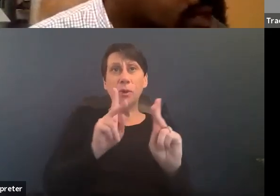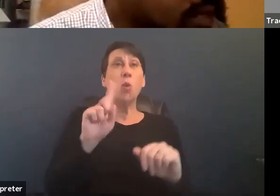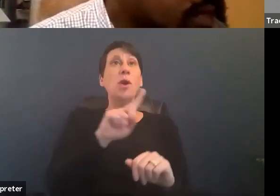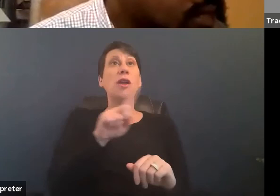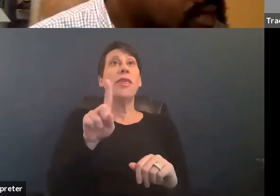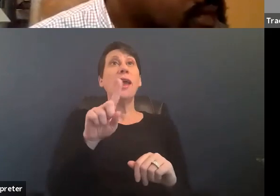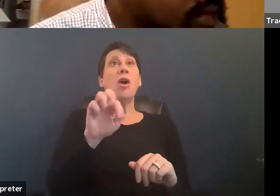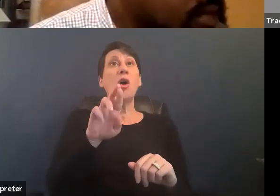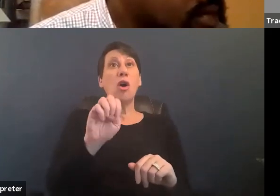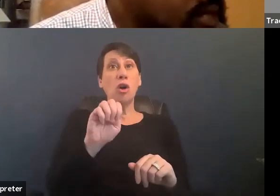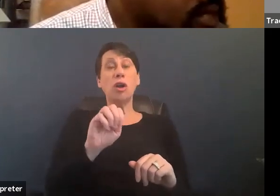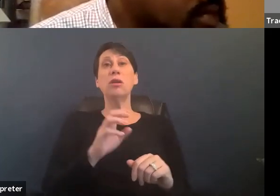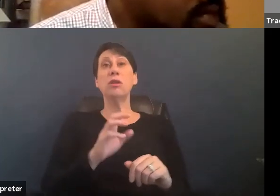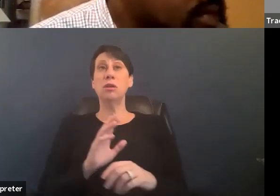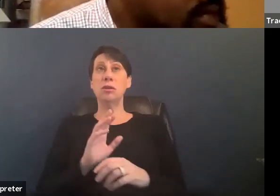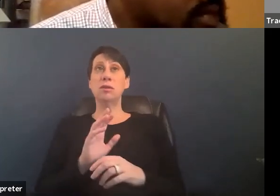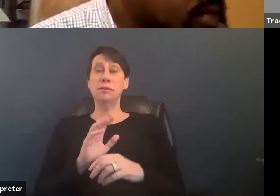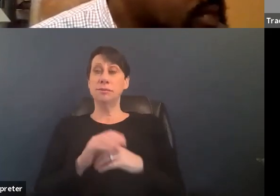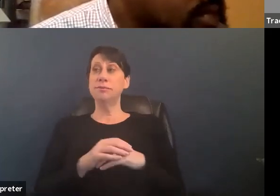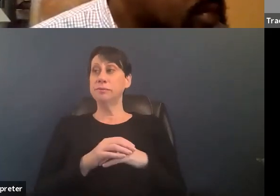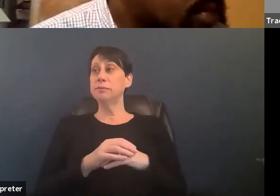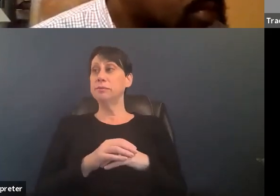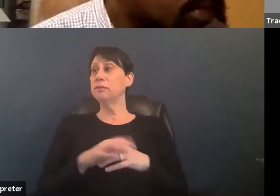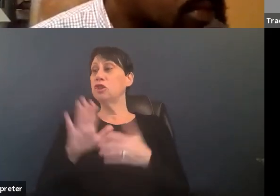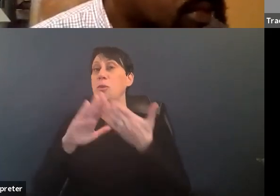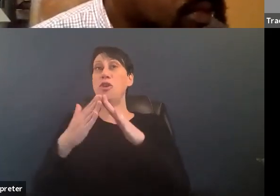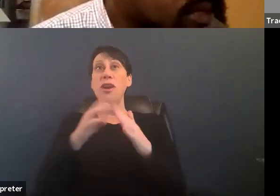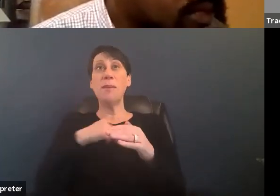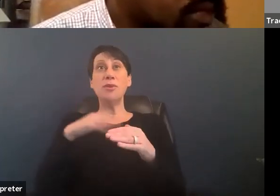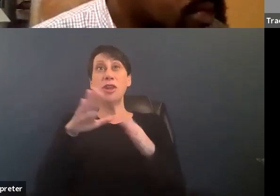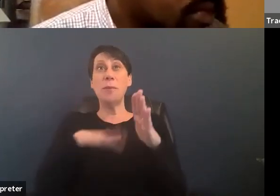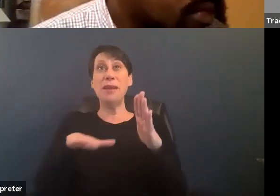to meet our community members' basic needs. And